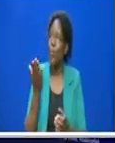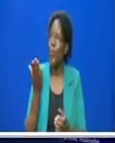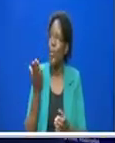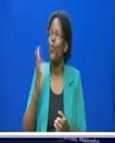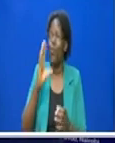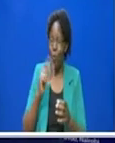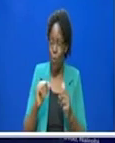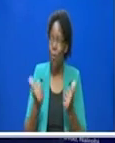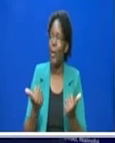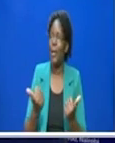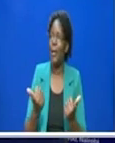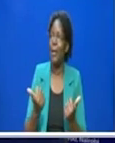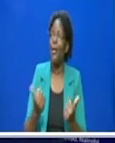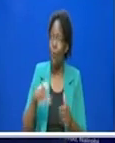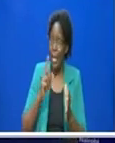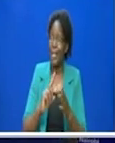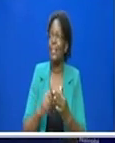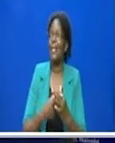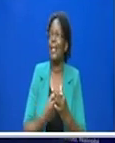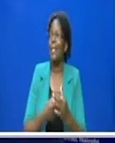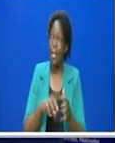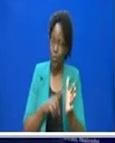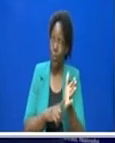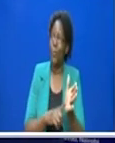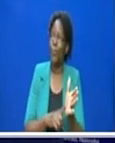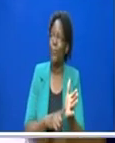Look awesome. I look awesome. Yes. So we can start the show. Let's start the show. Very good.